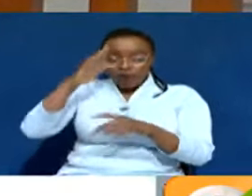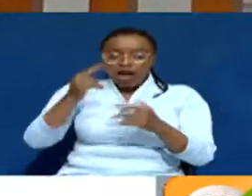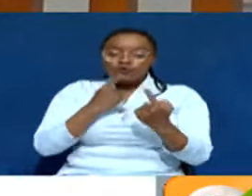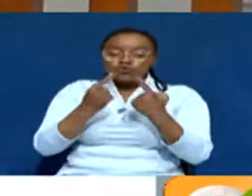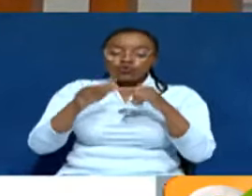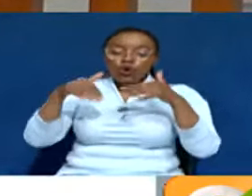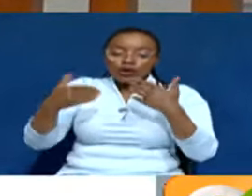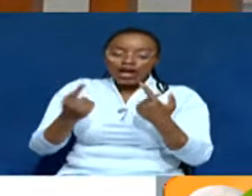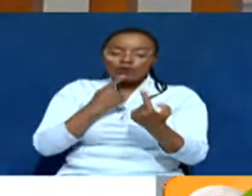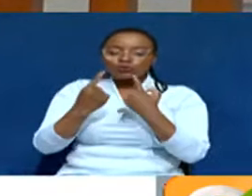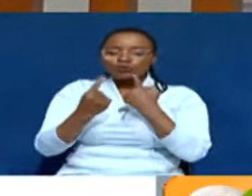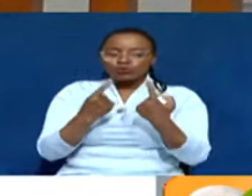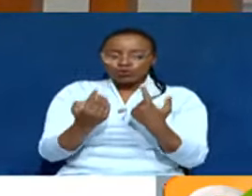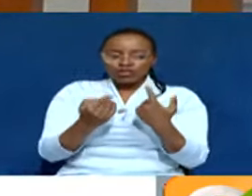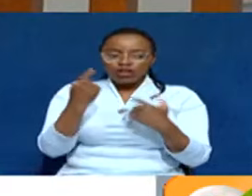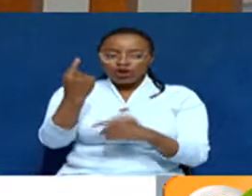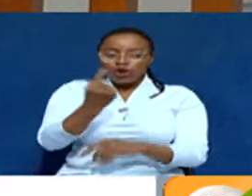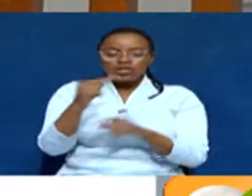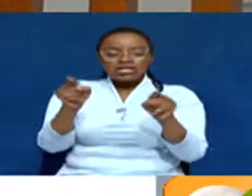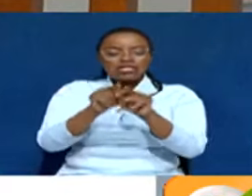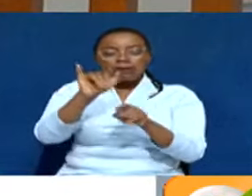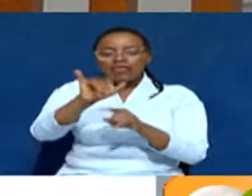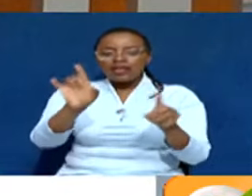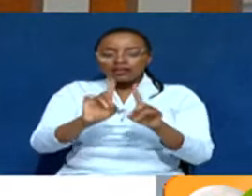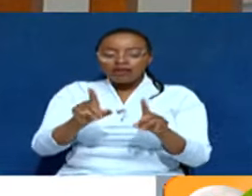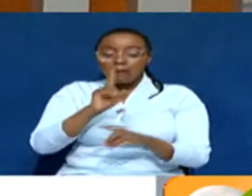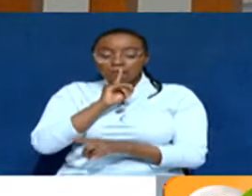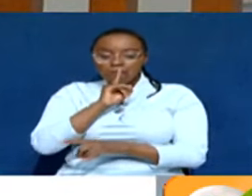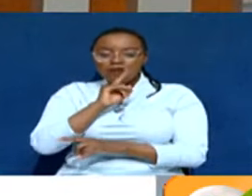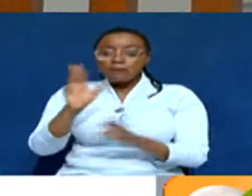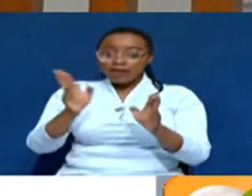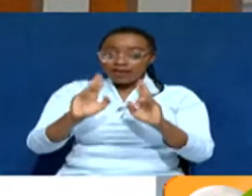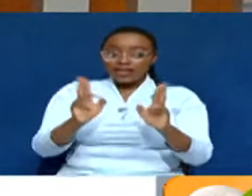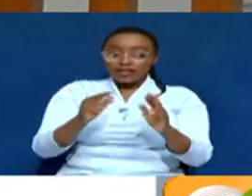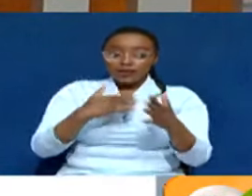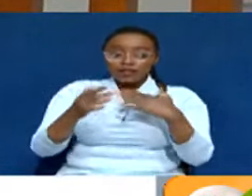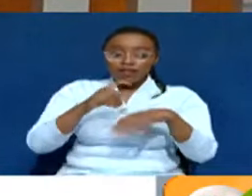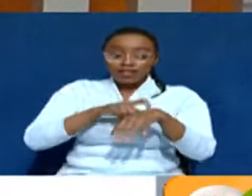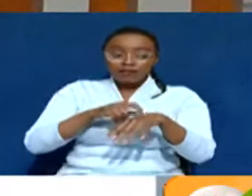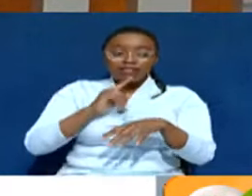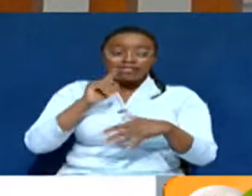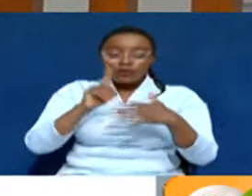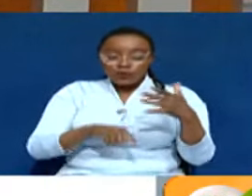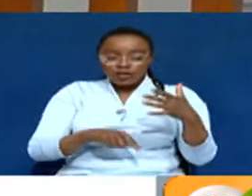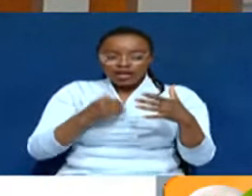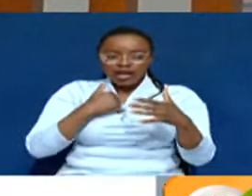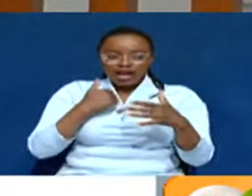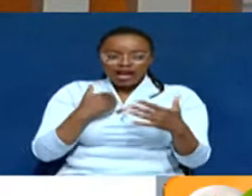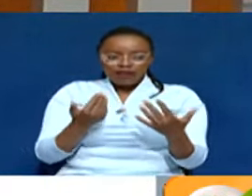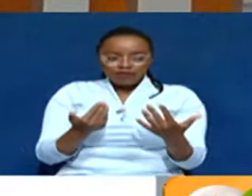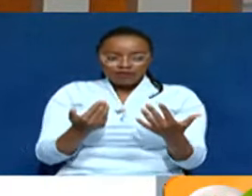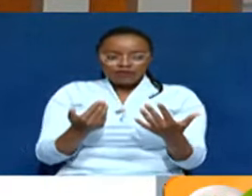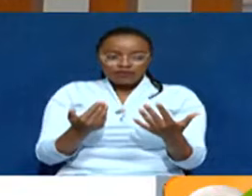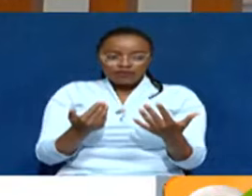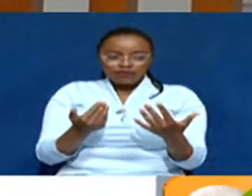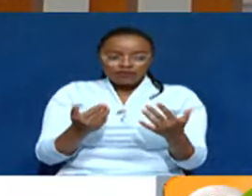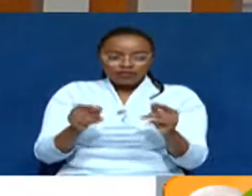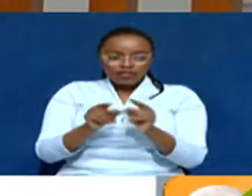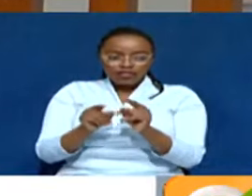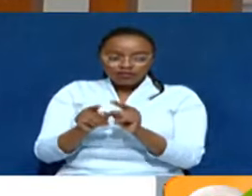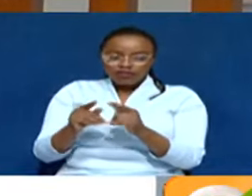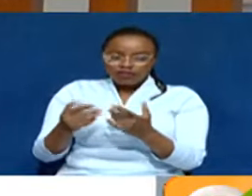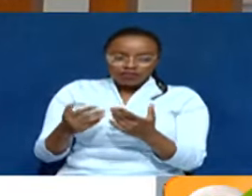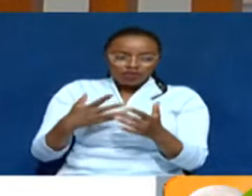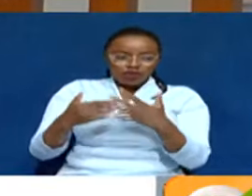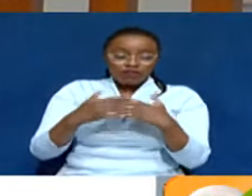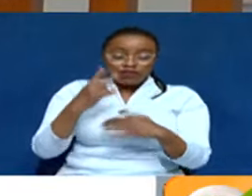how to talk and where to. Not just like that. Unakuwa rada. Like when she said that kuna kuongana, what we call, sijui bunduki